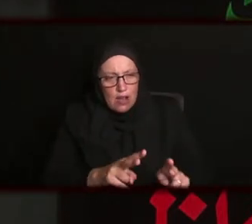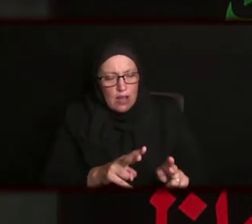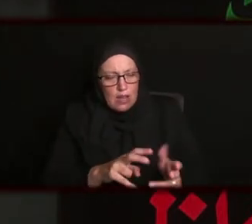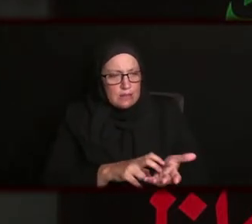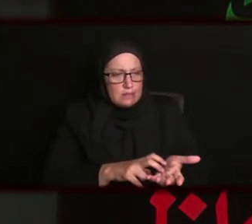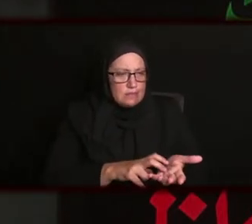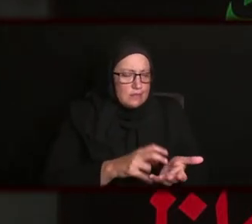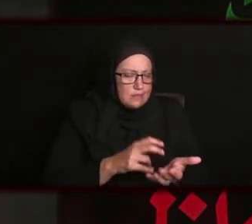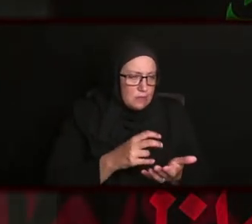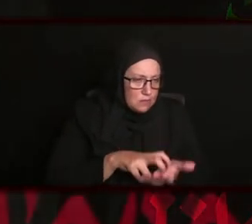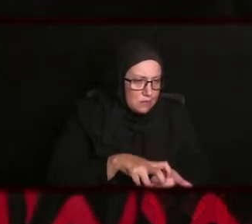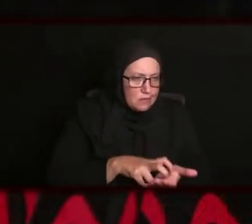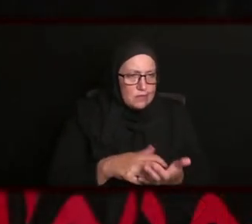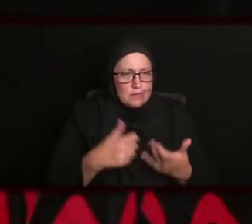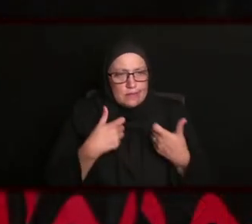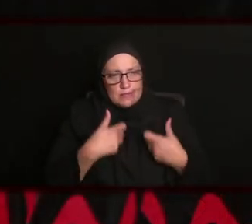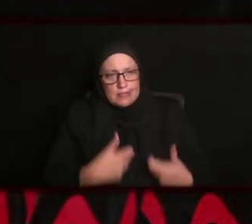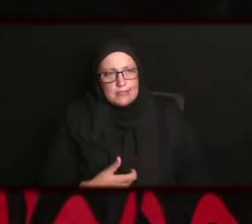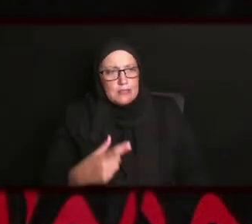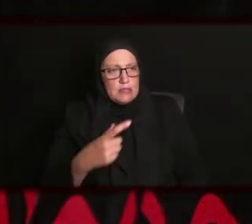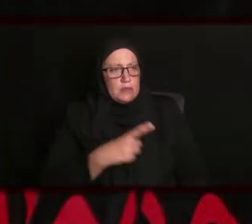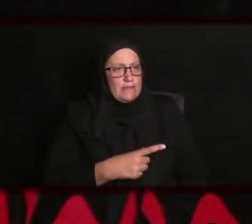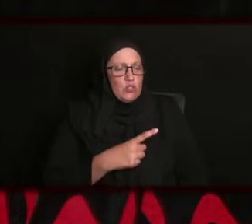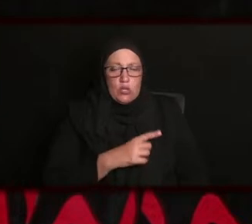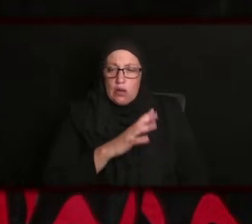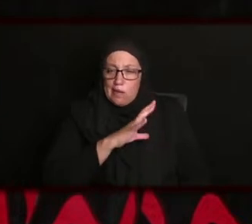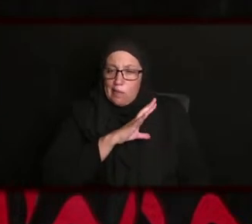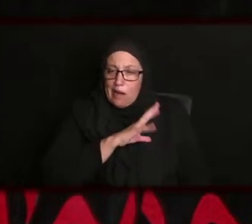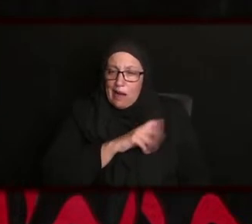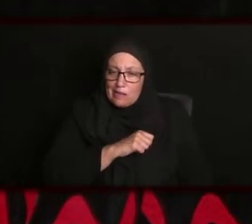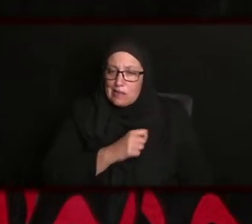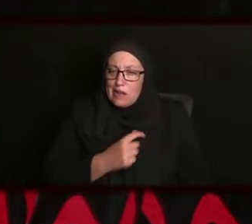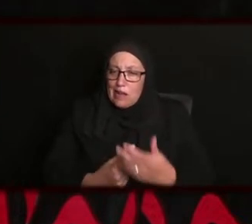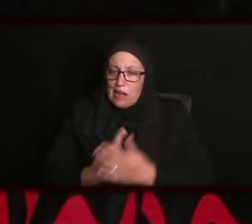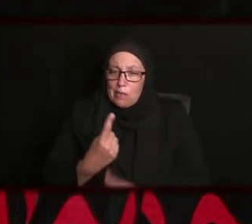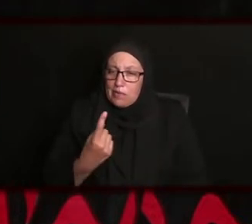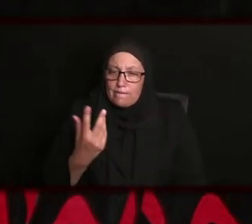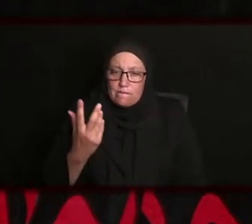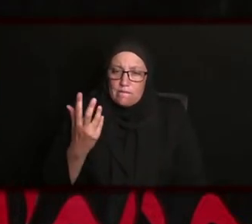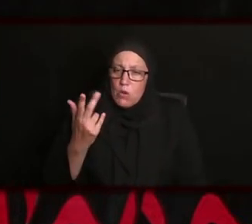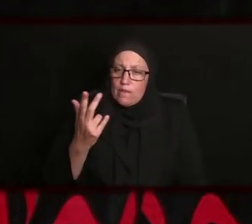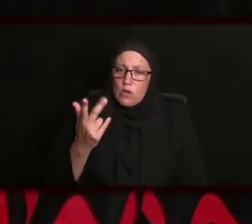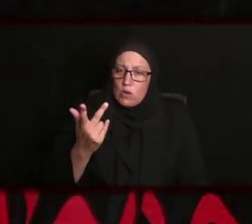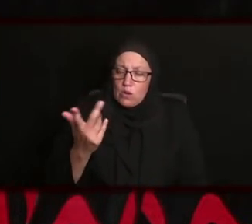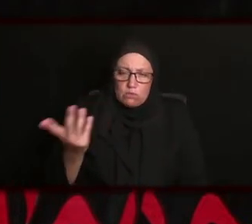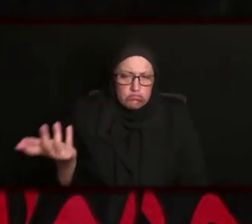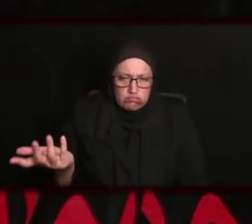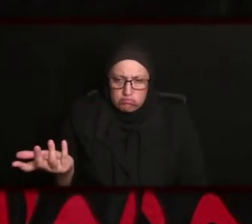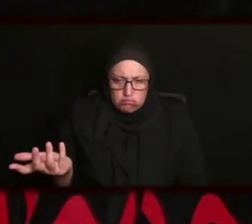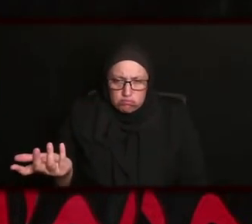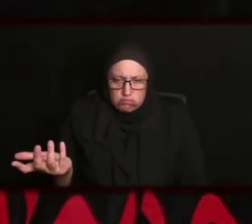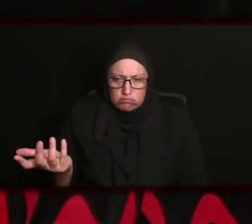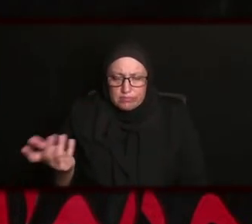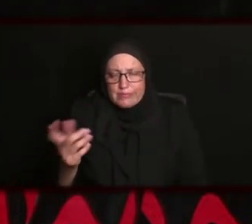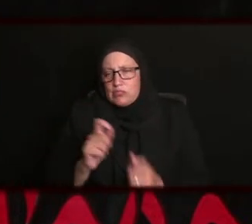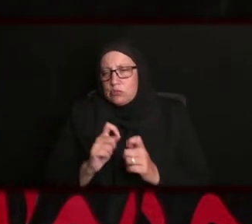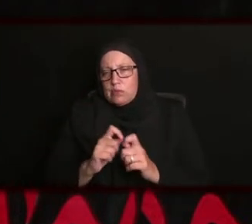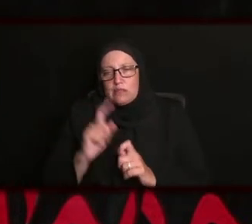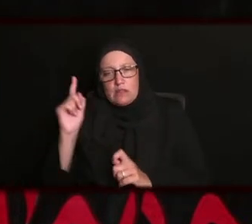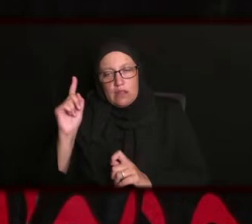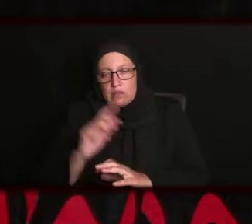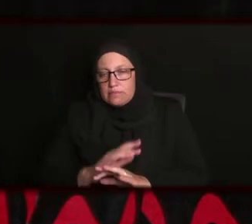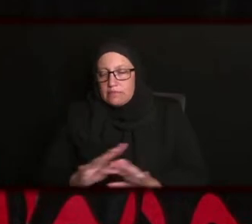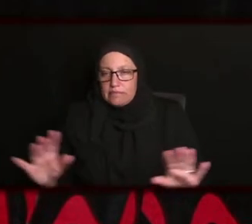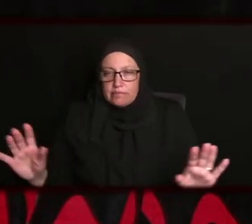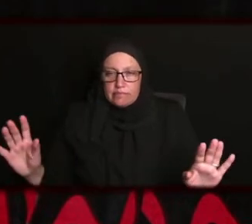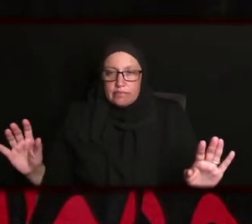these things, sometimes in our lives, or we don't get what we wished we would get, we should